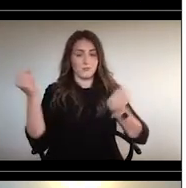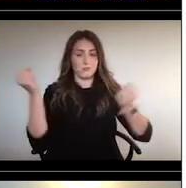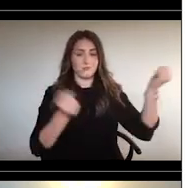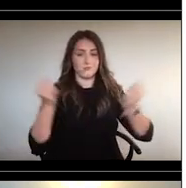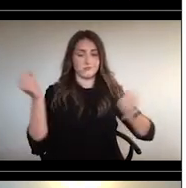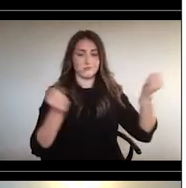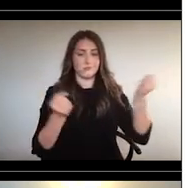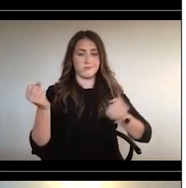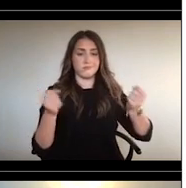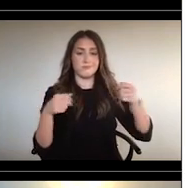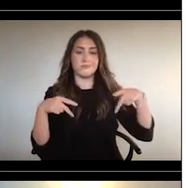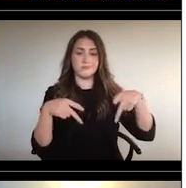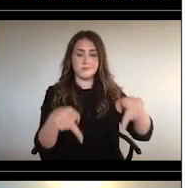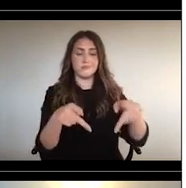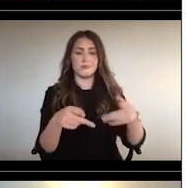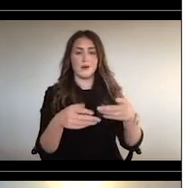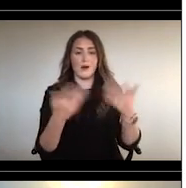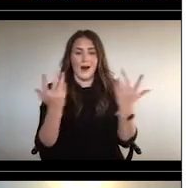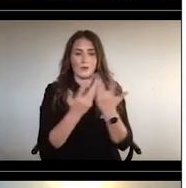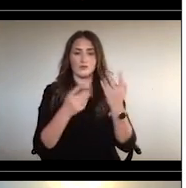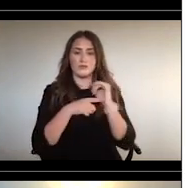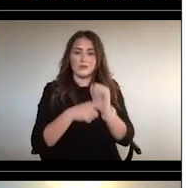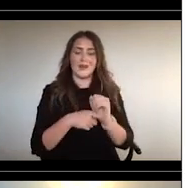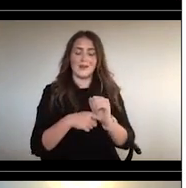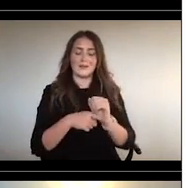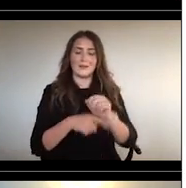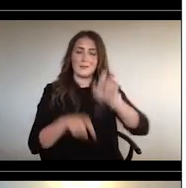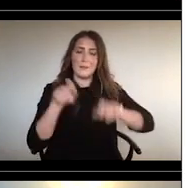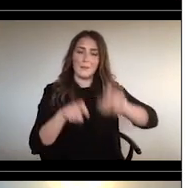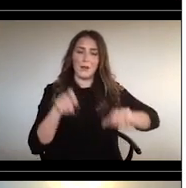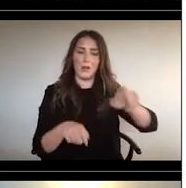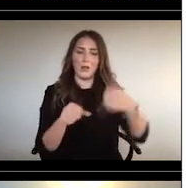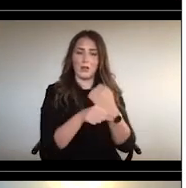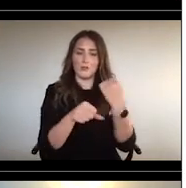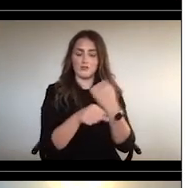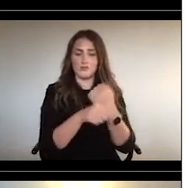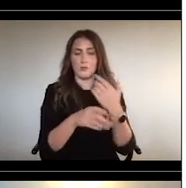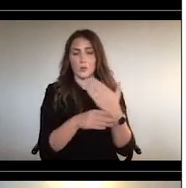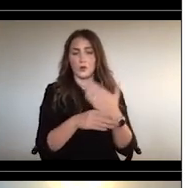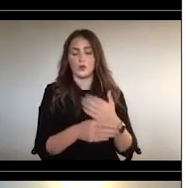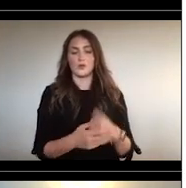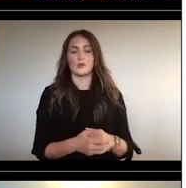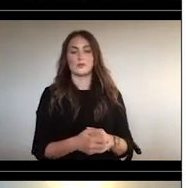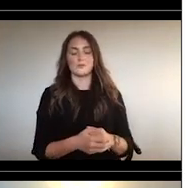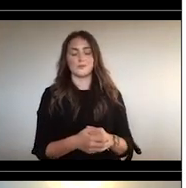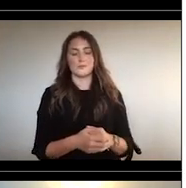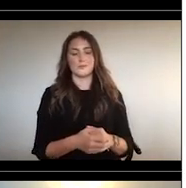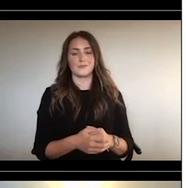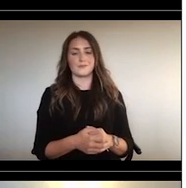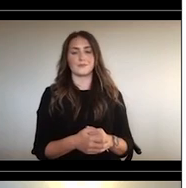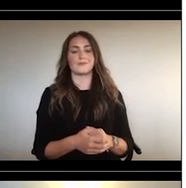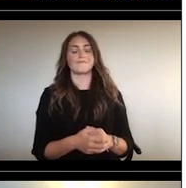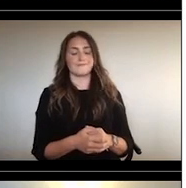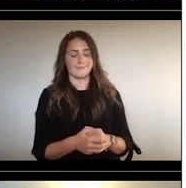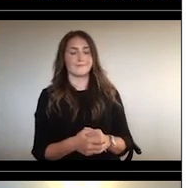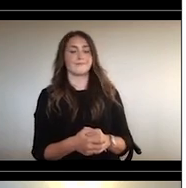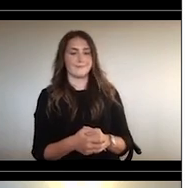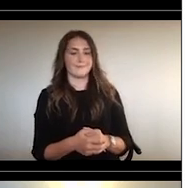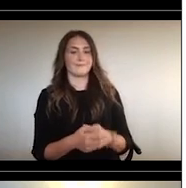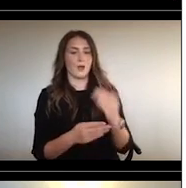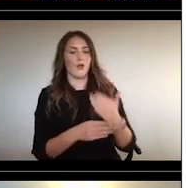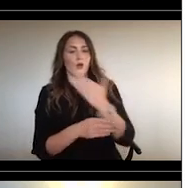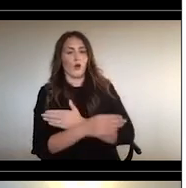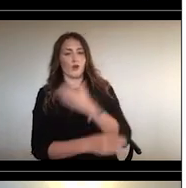specifically. Okay, yeah, thanks, Sarah. Yeah, there's a couple of things, some of which were picked up in the earlier